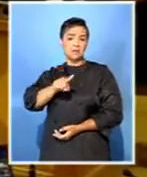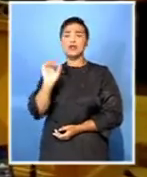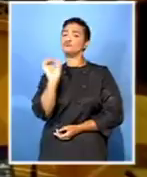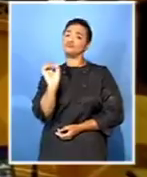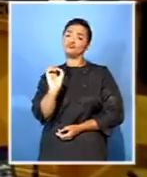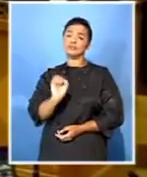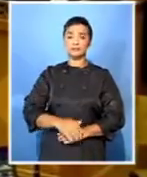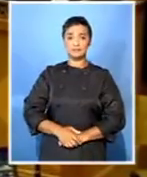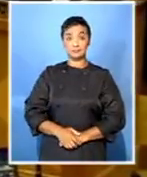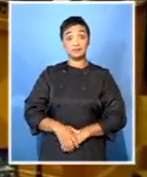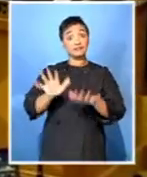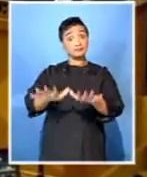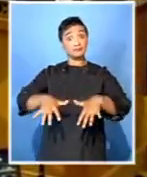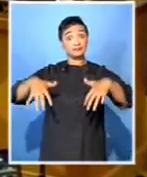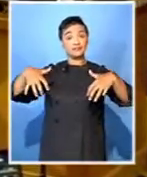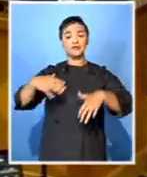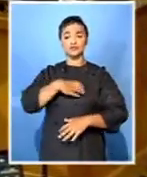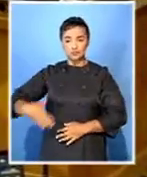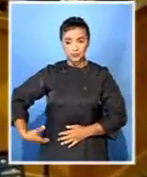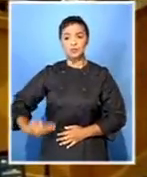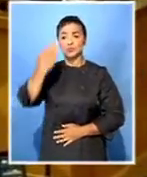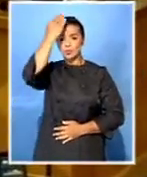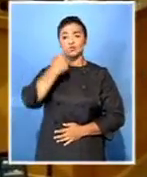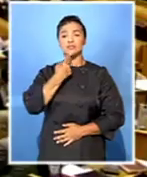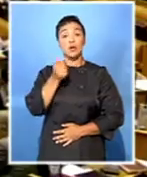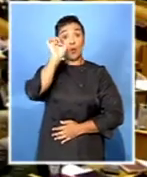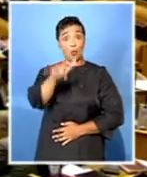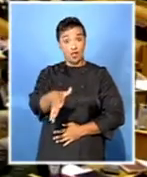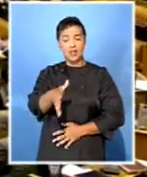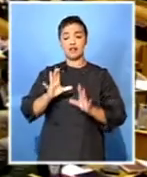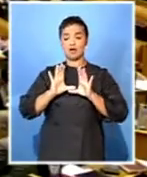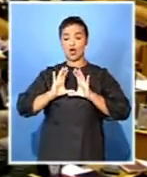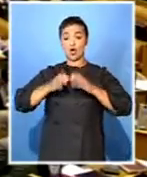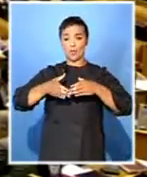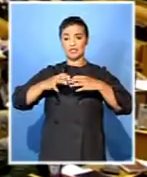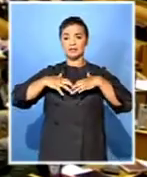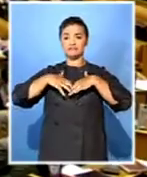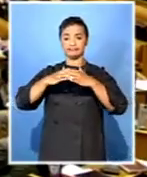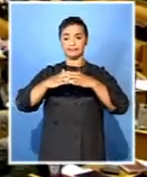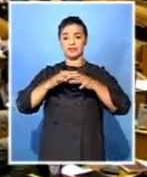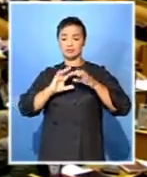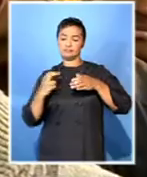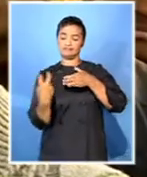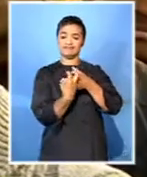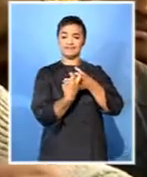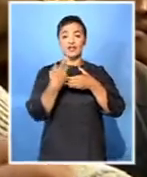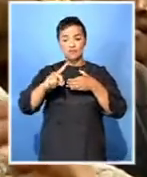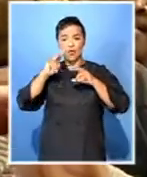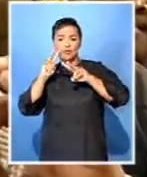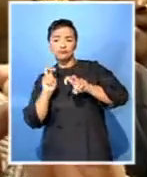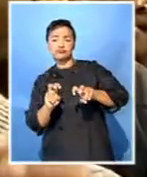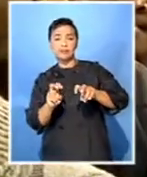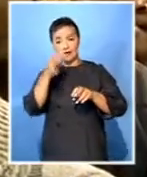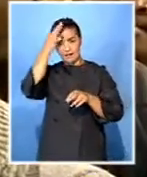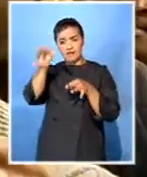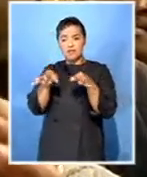In Parliament, President Jacob Zuma assured members that he would establish a commission to investigate the state of capture reports. If there is